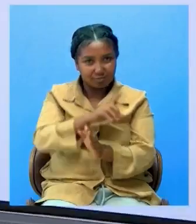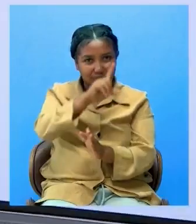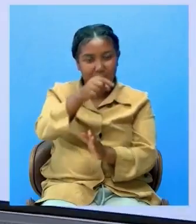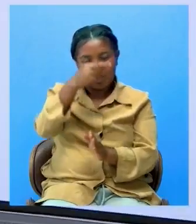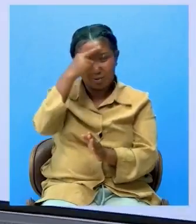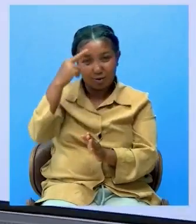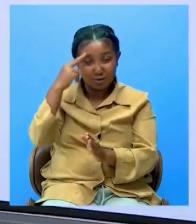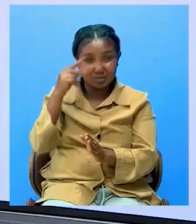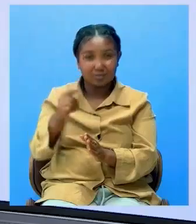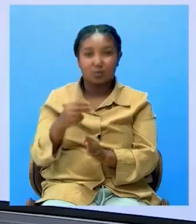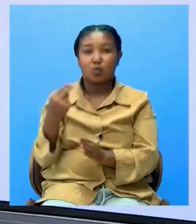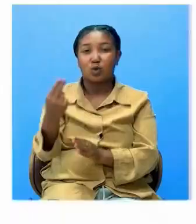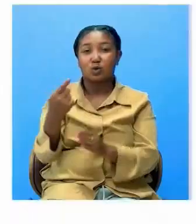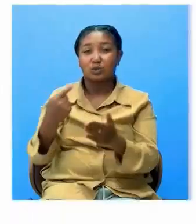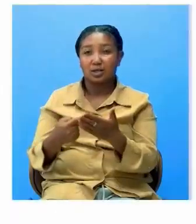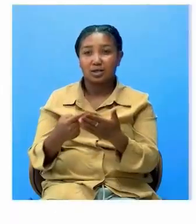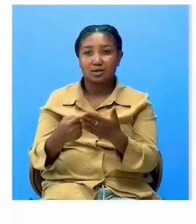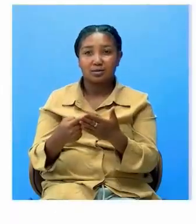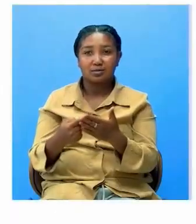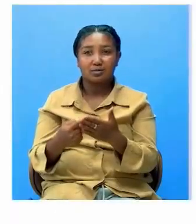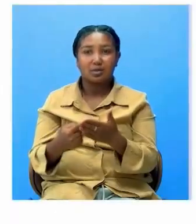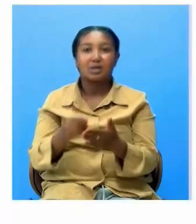Because we use it here.